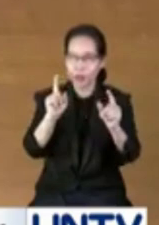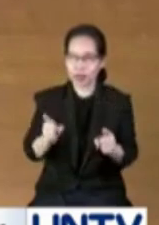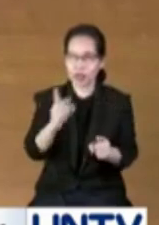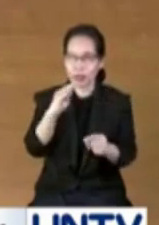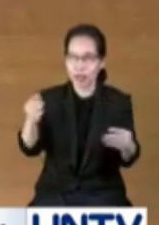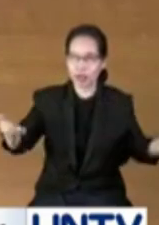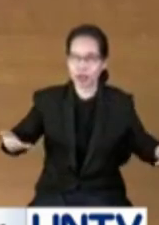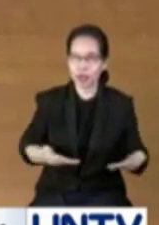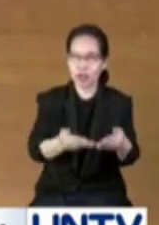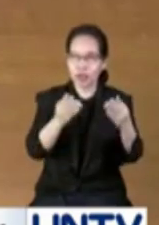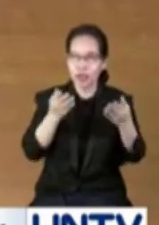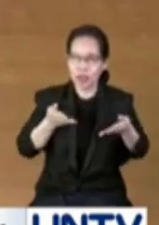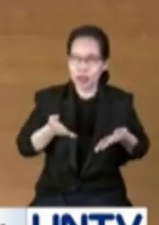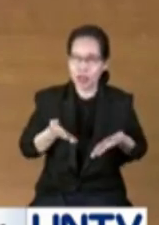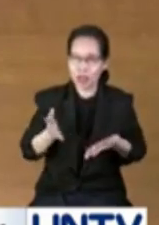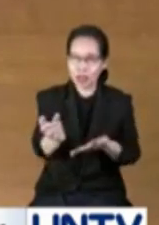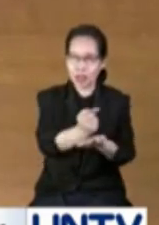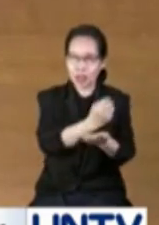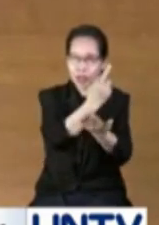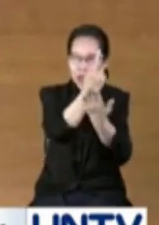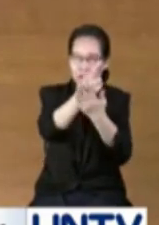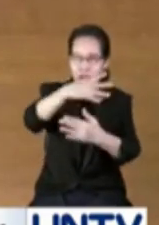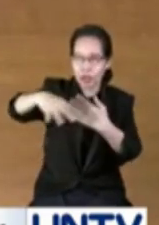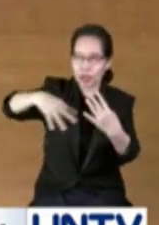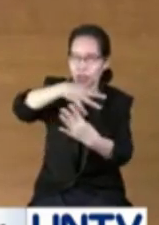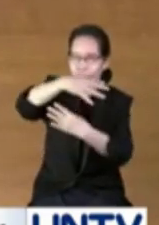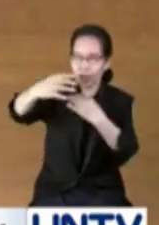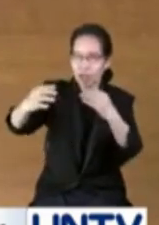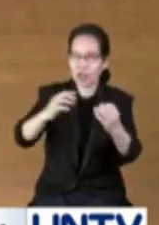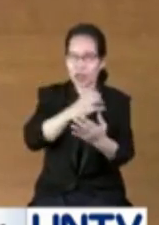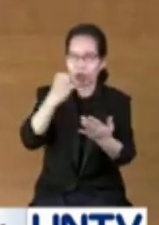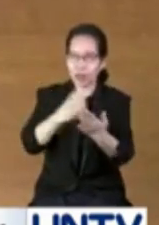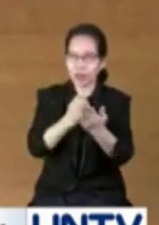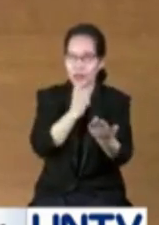allow us to reach our socio-economic targets.